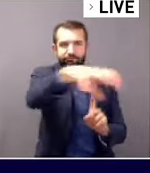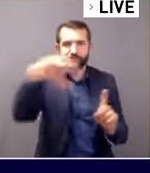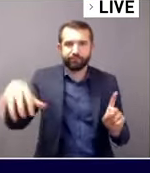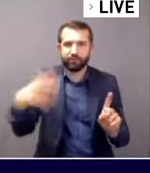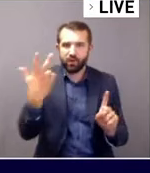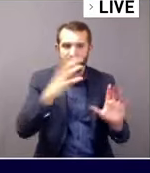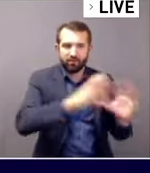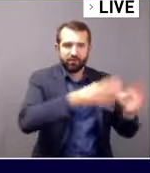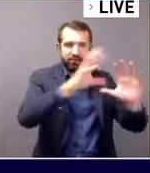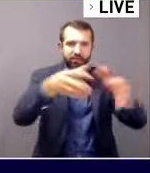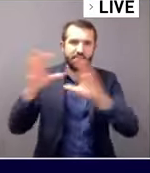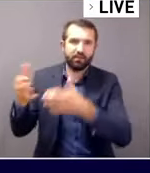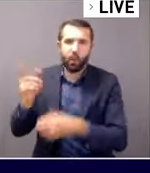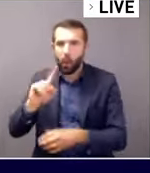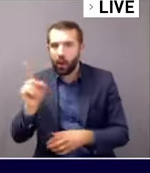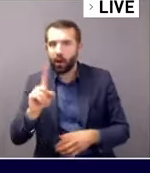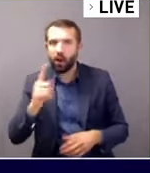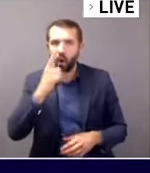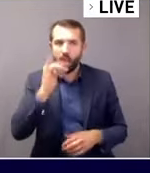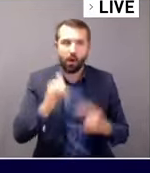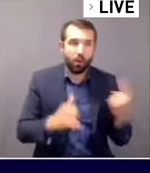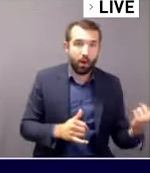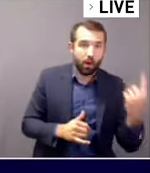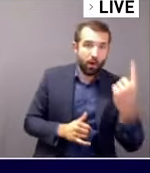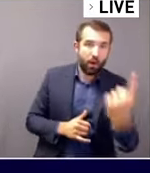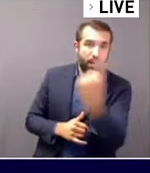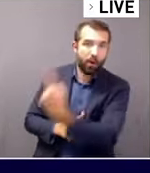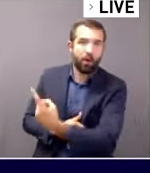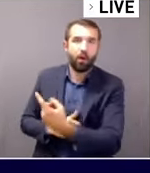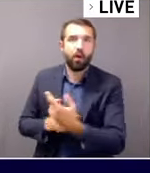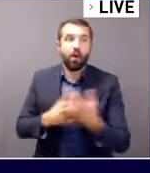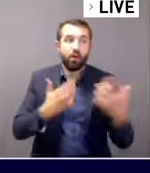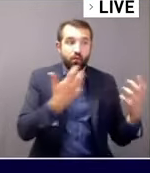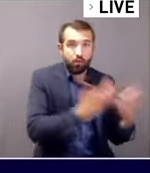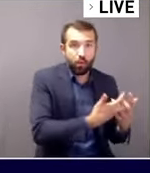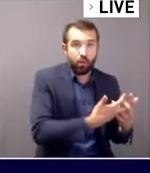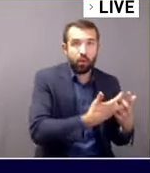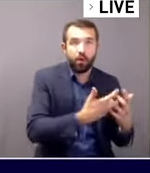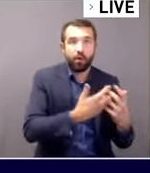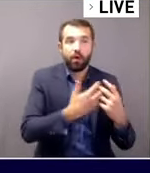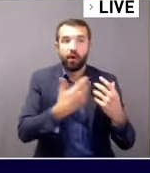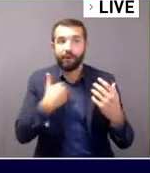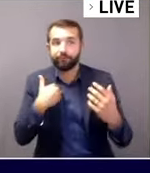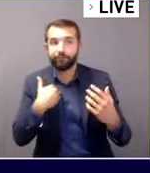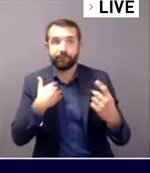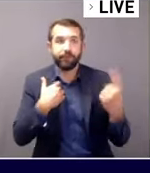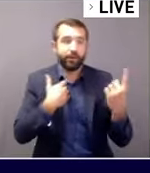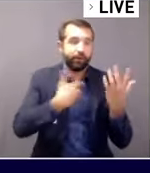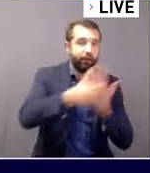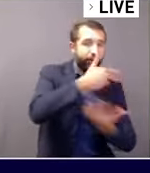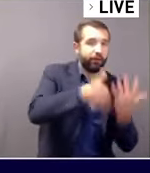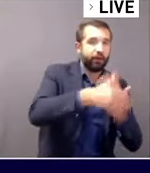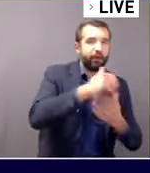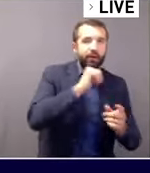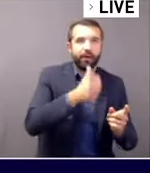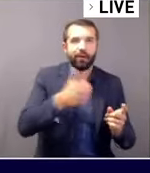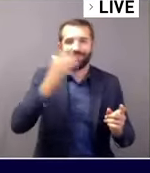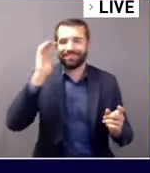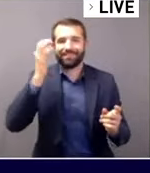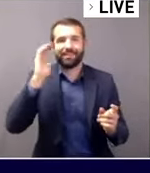very initial investigation revealed is that they were not in the part of the jail where individuals who